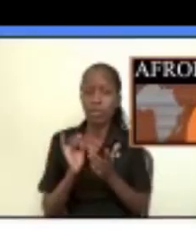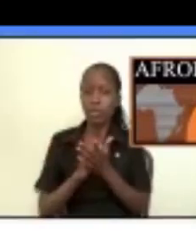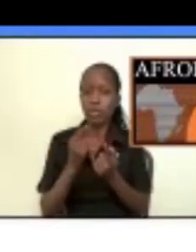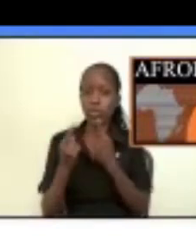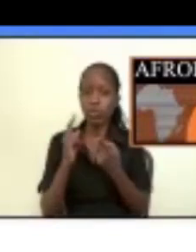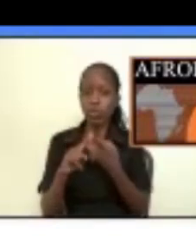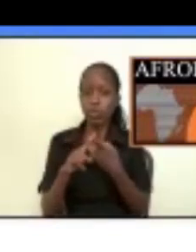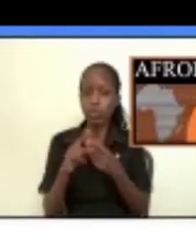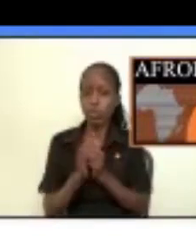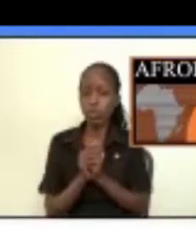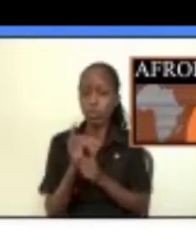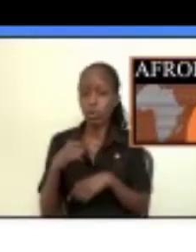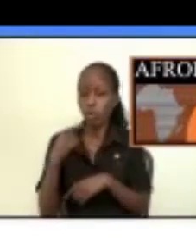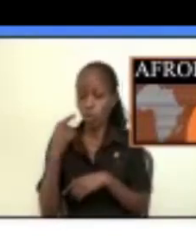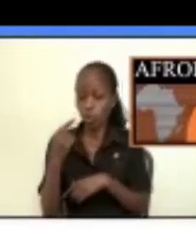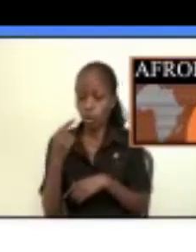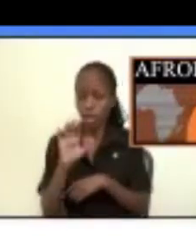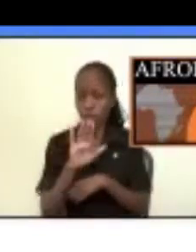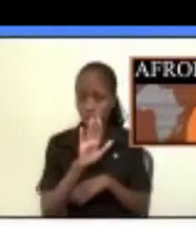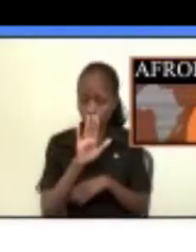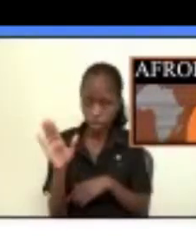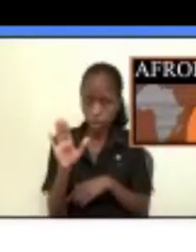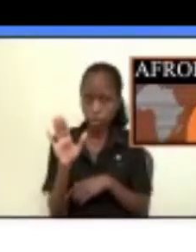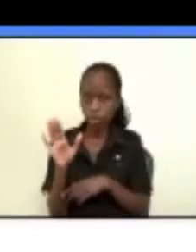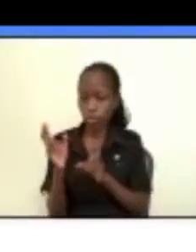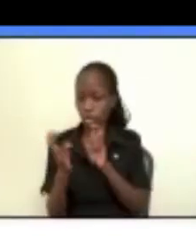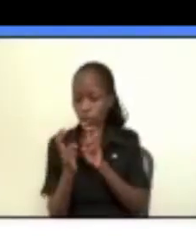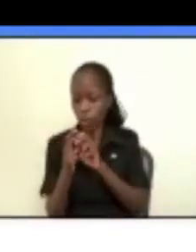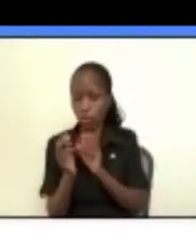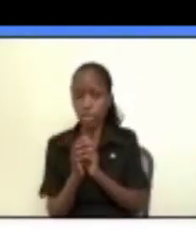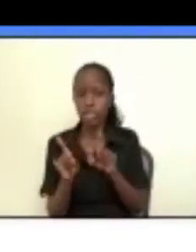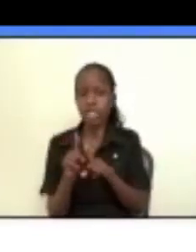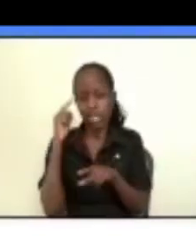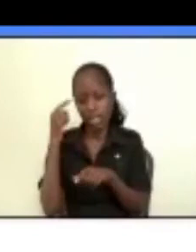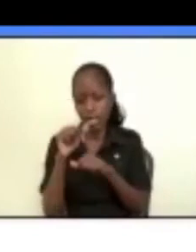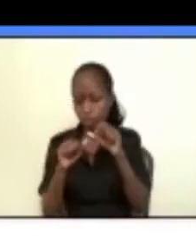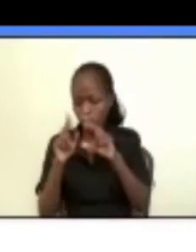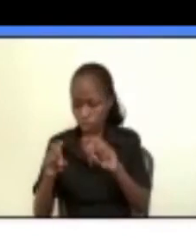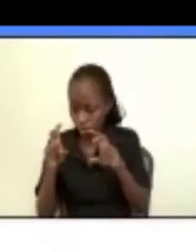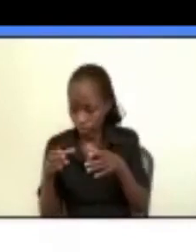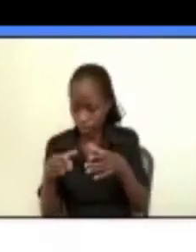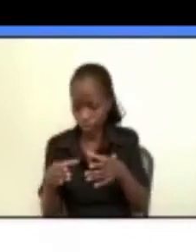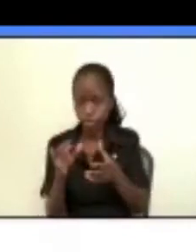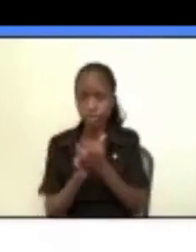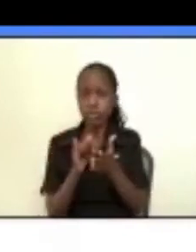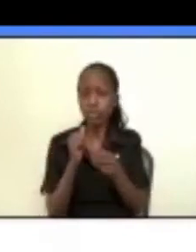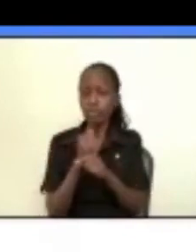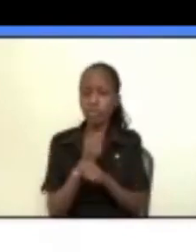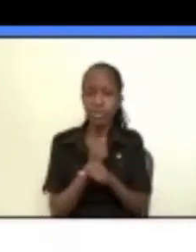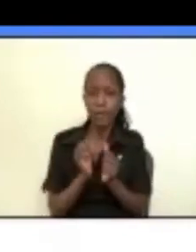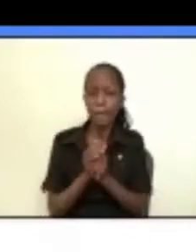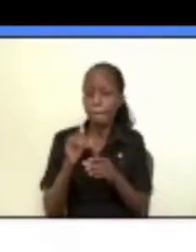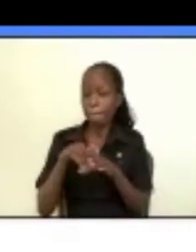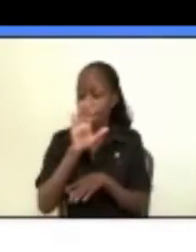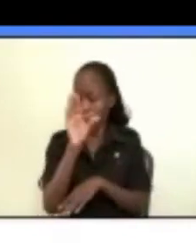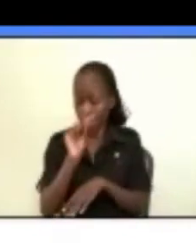who are your contacts? As a journalist, you are as good as your contacts. So think about the research organizations that are doing research in Africa,